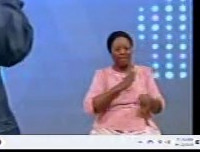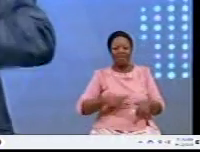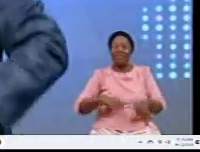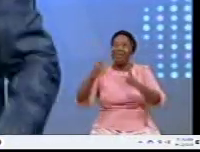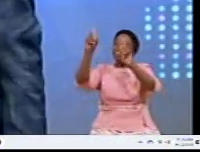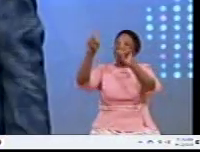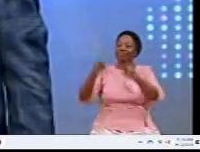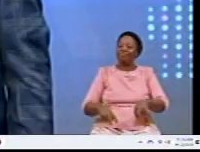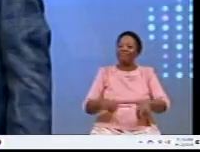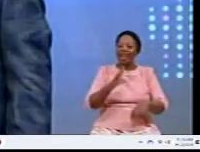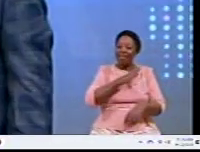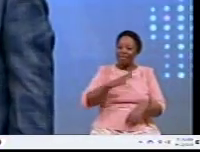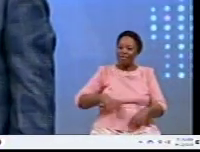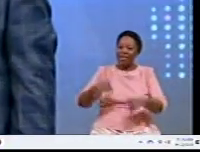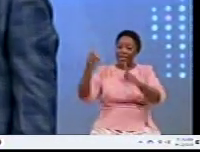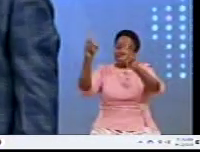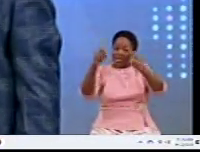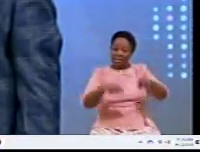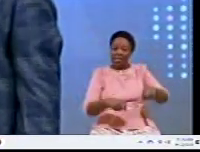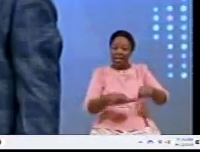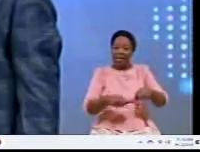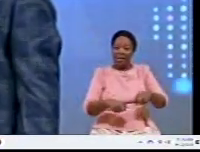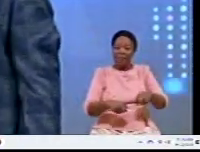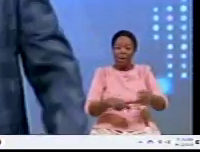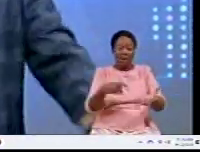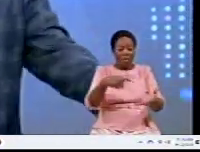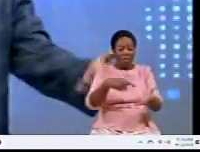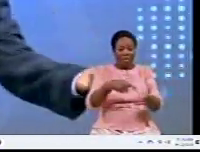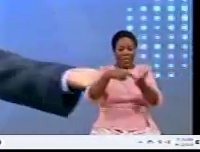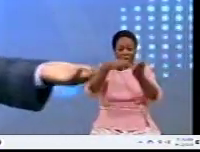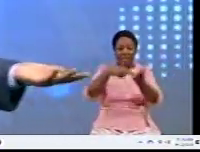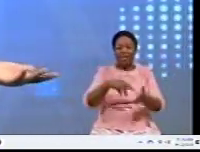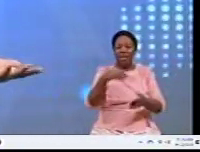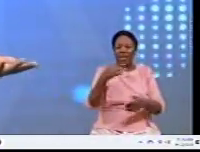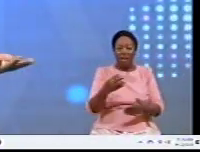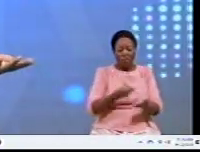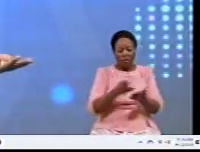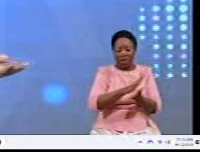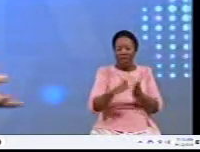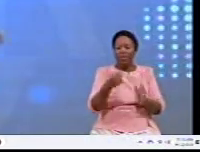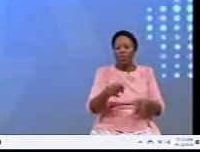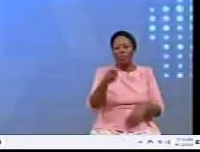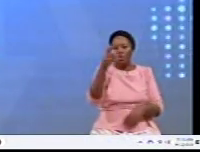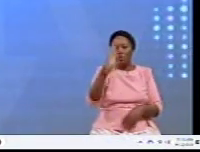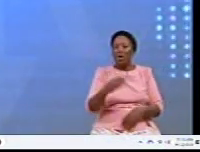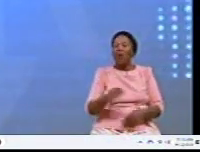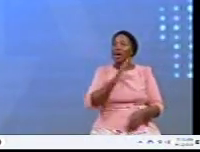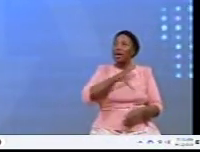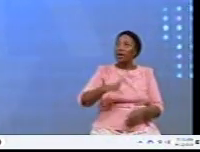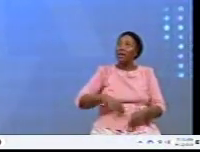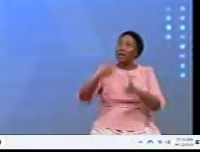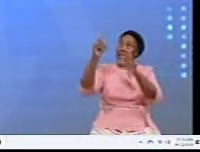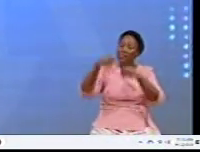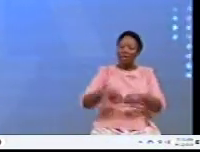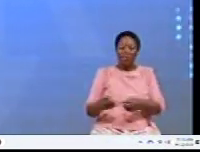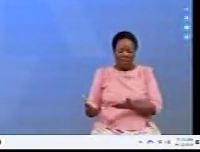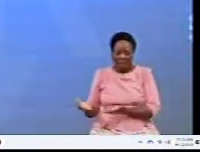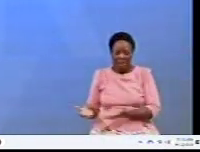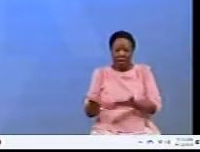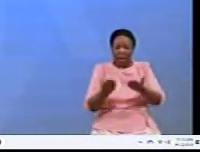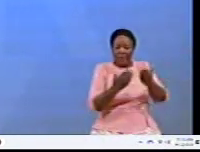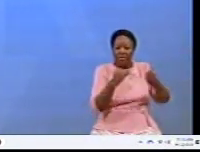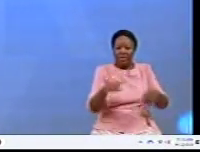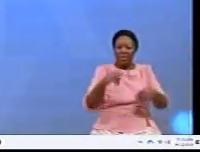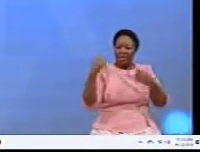Christ came representing the holiness of God. Christ came bearing the